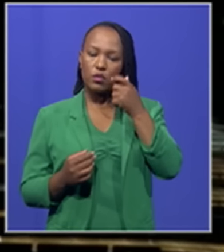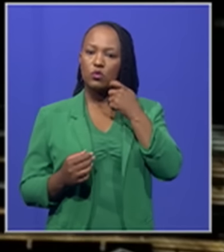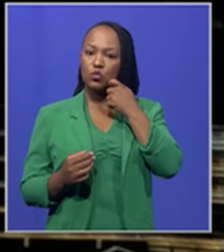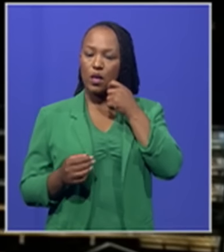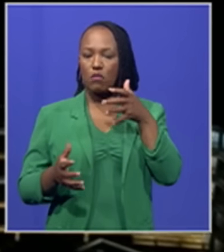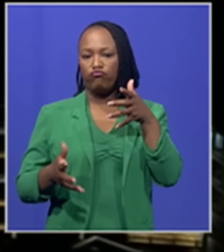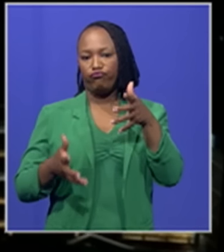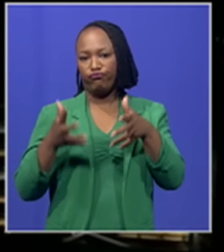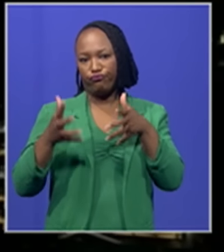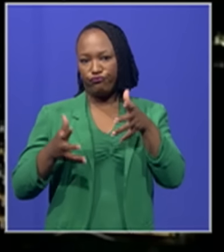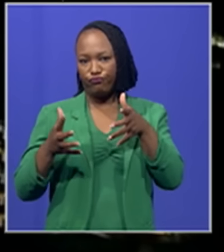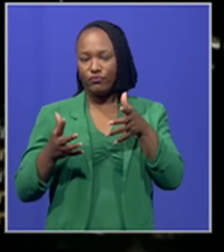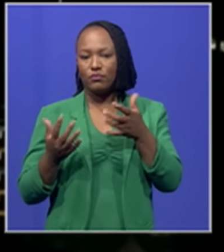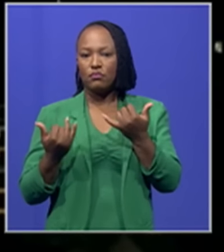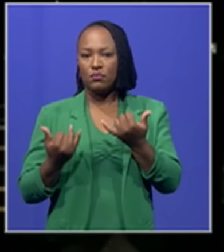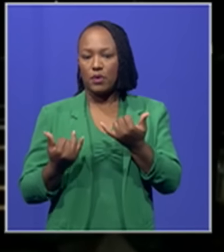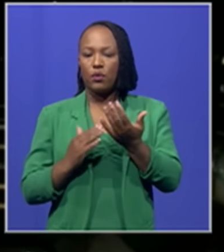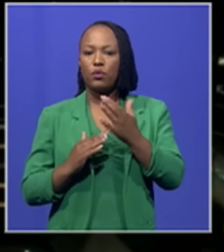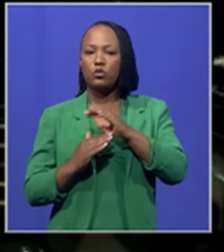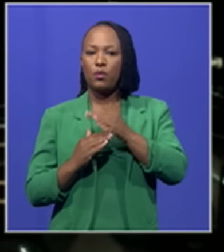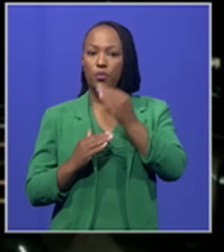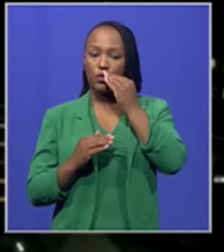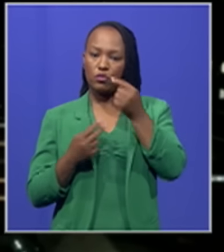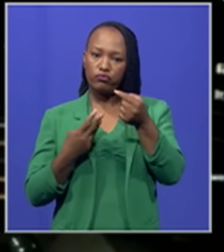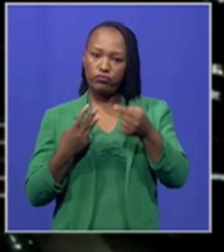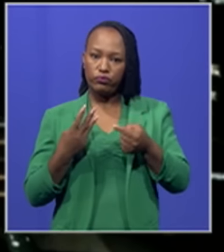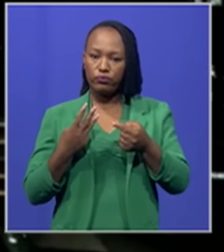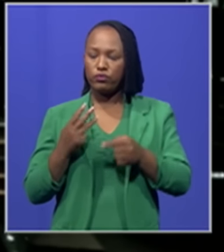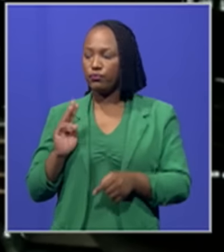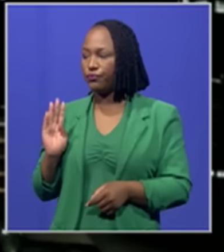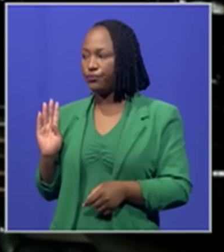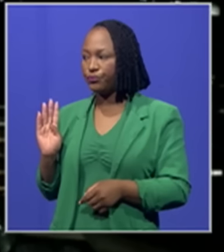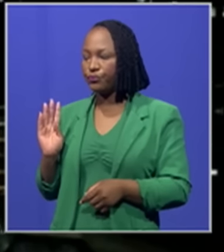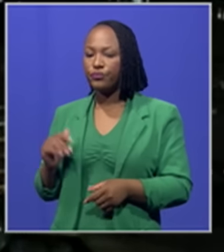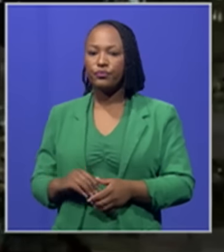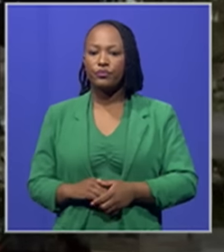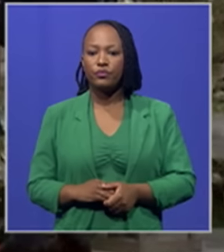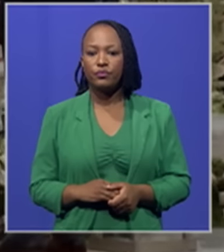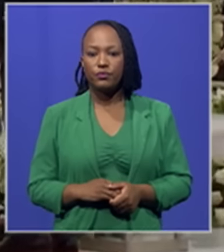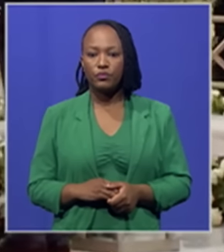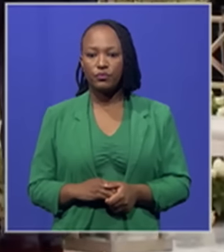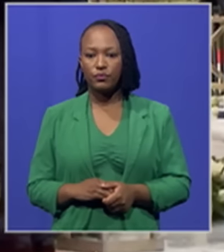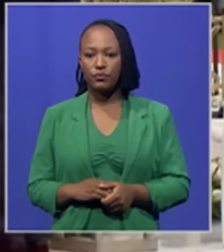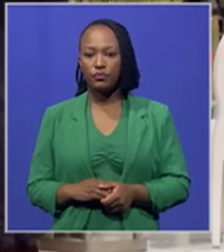dikgang tsa Setswana. A re thube kobo segole mmogo ka tshedimosetso.